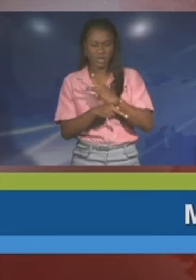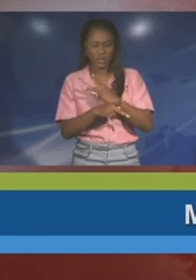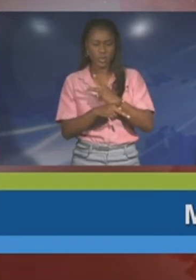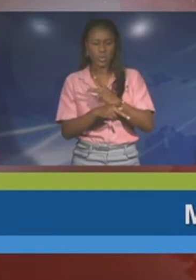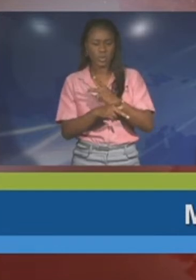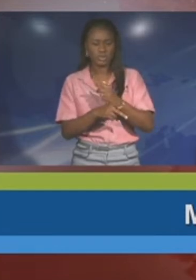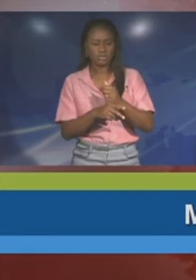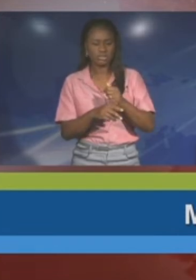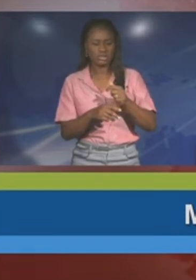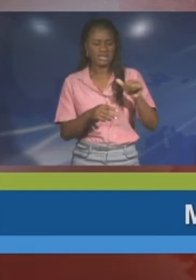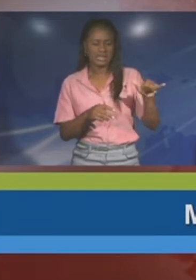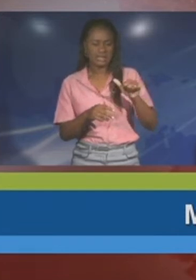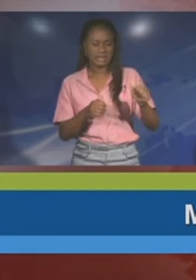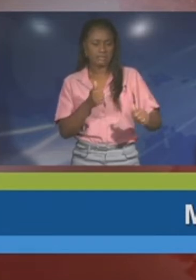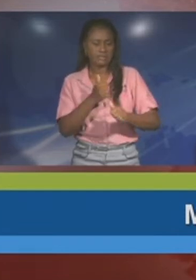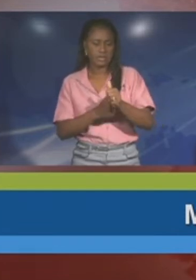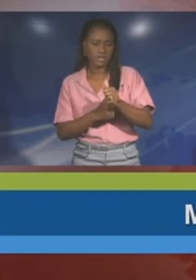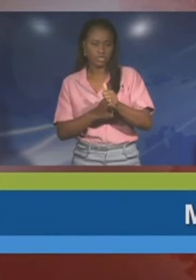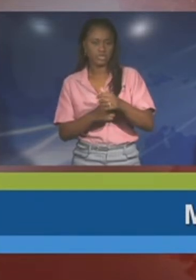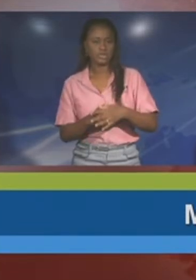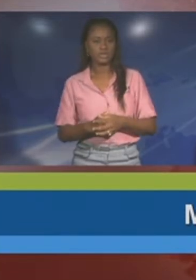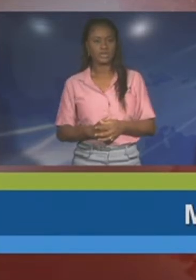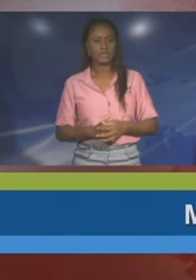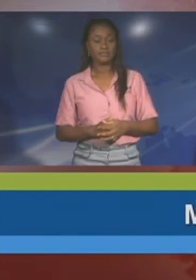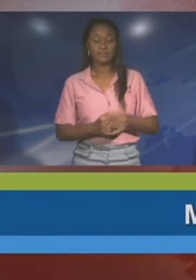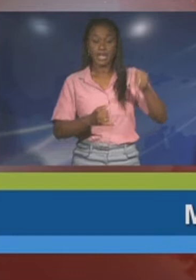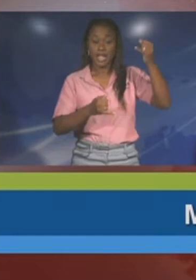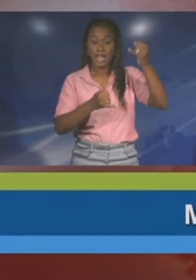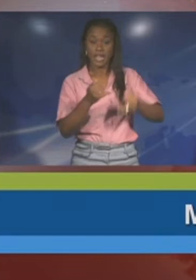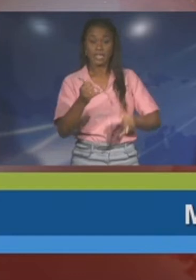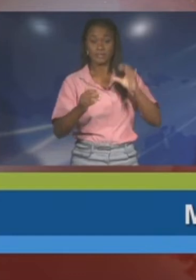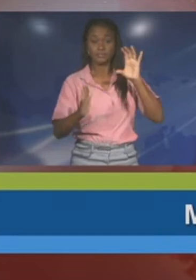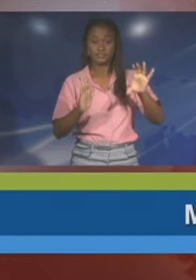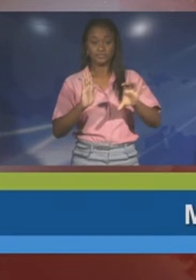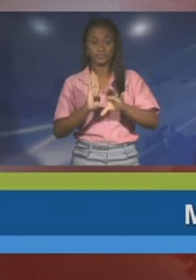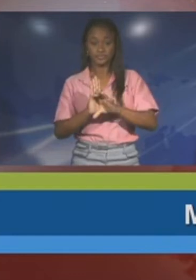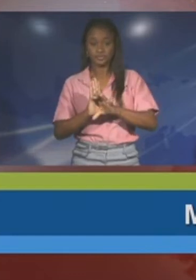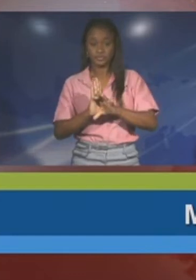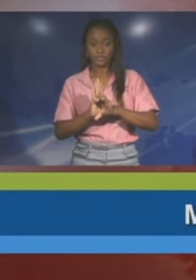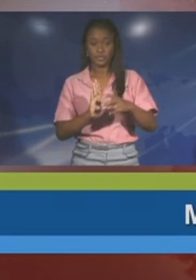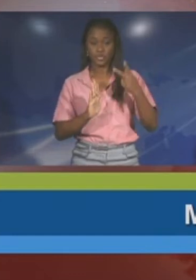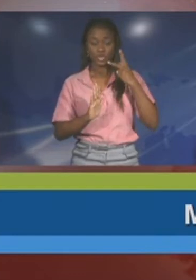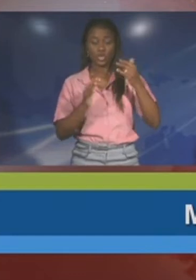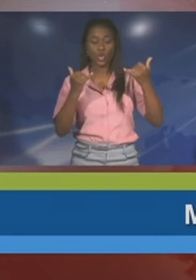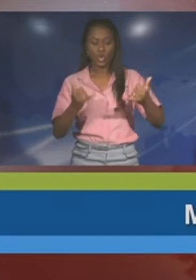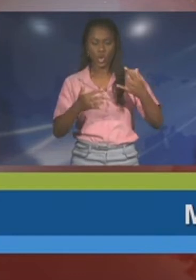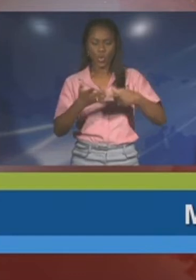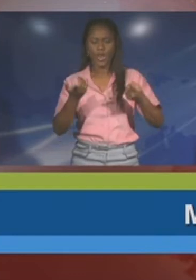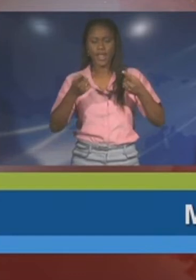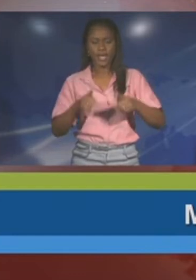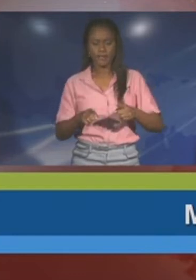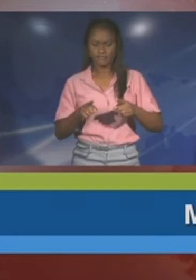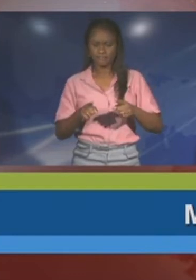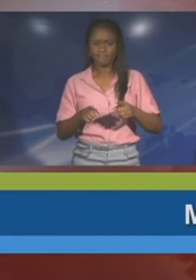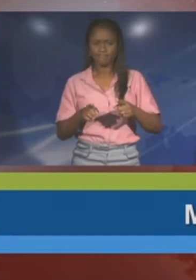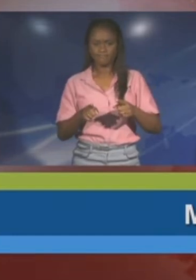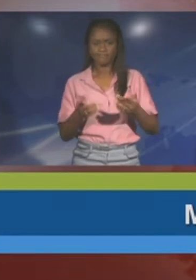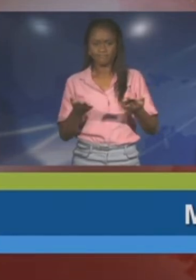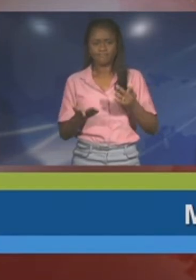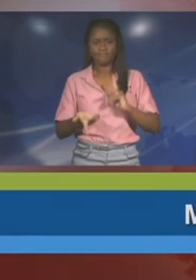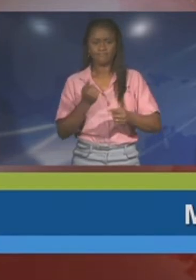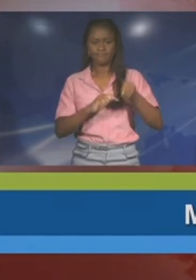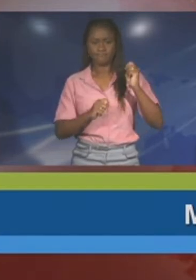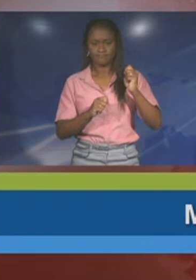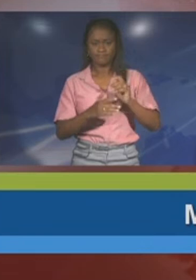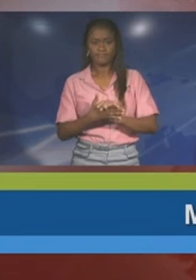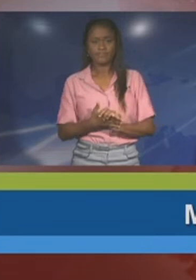if you could go forward, the last slide. So the last slide gives an update of what we have circulating in Trinidad and Tobago, which is very important. So